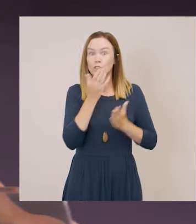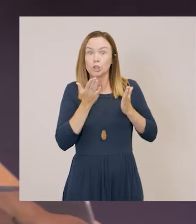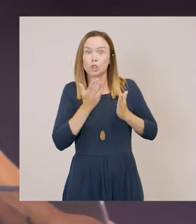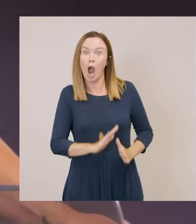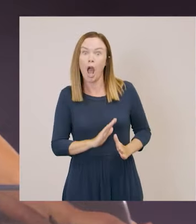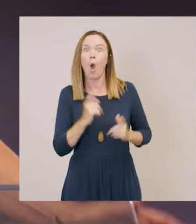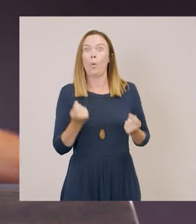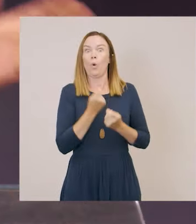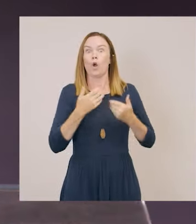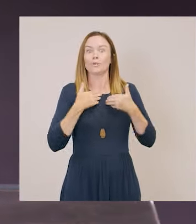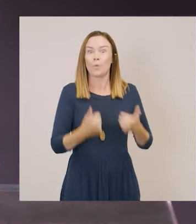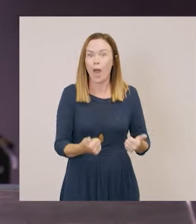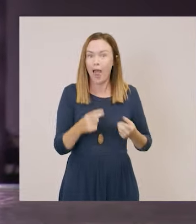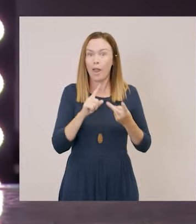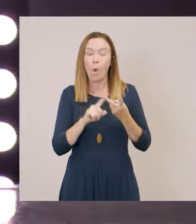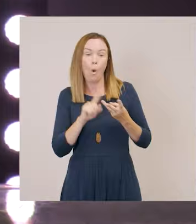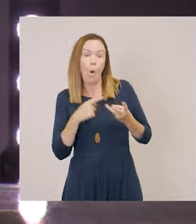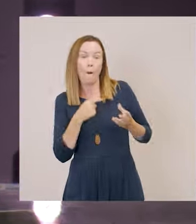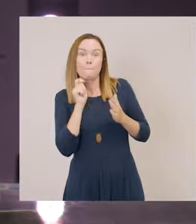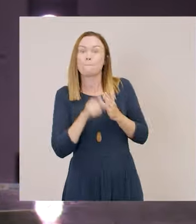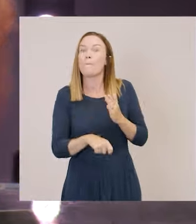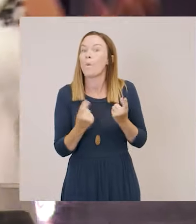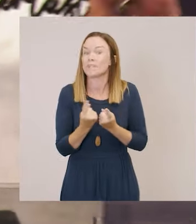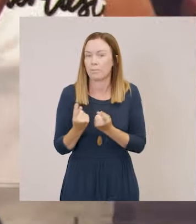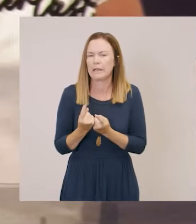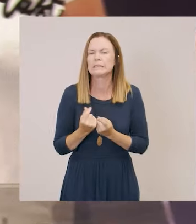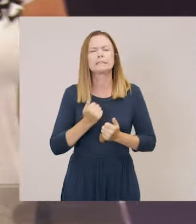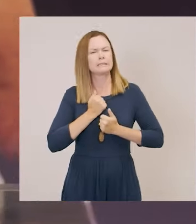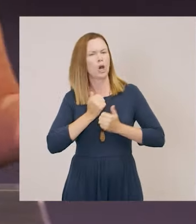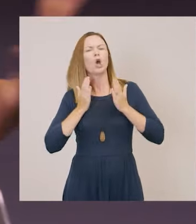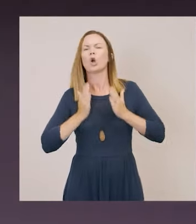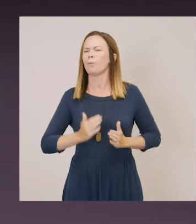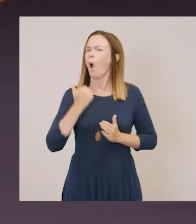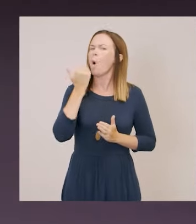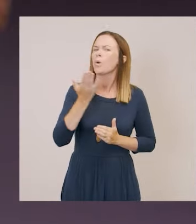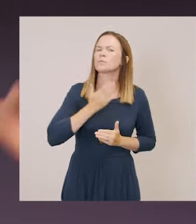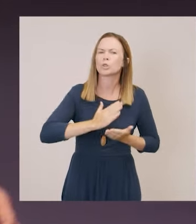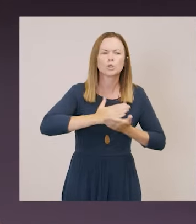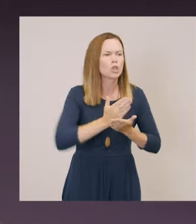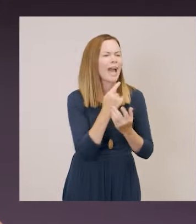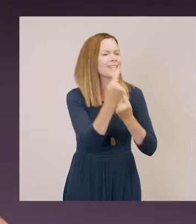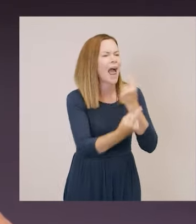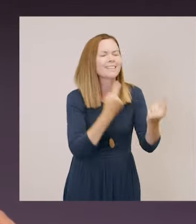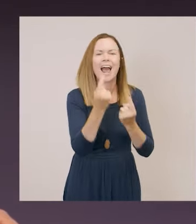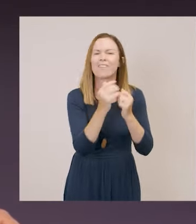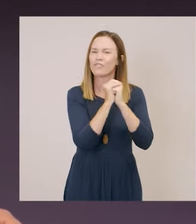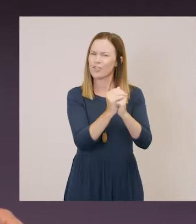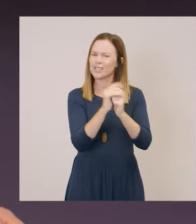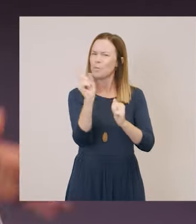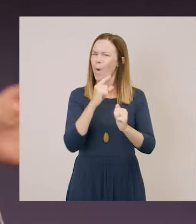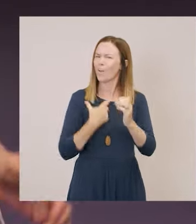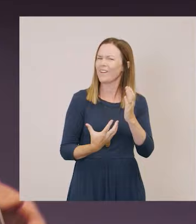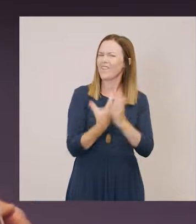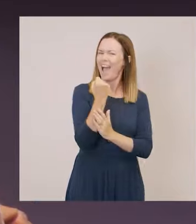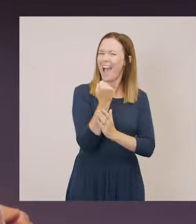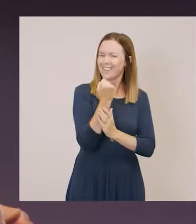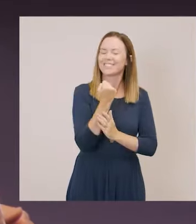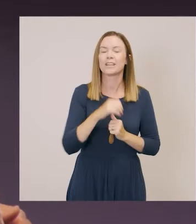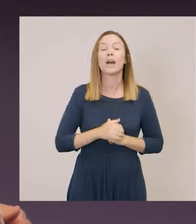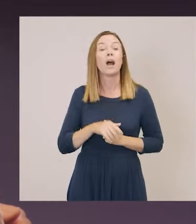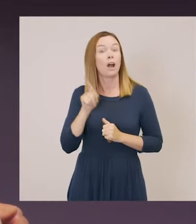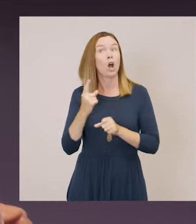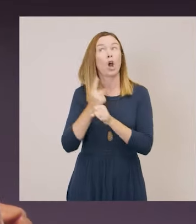that works, or something that you've bought. We all want to share what we have discovered. And it's because God